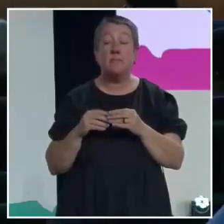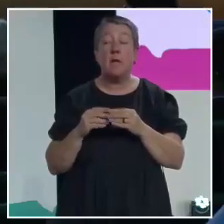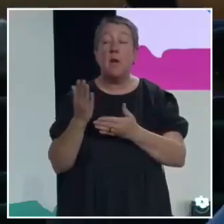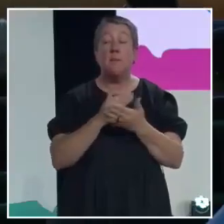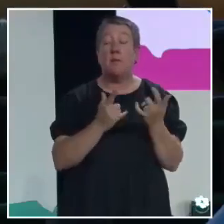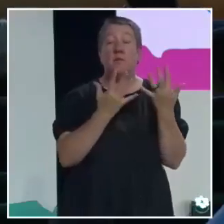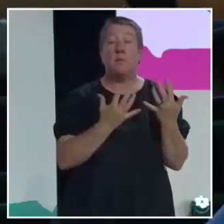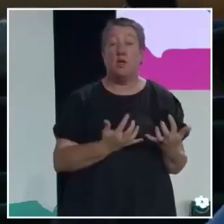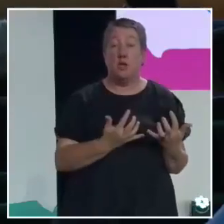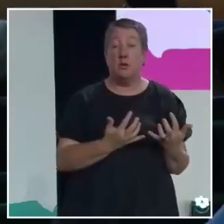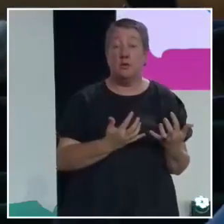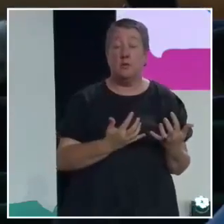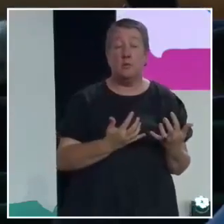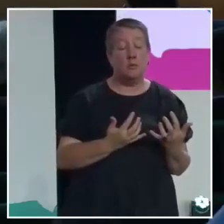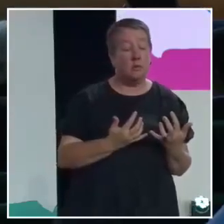budget spending,